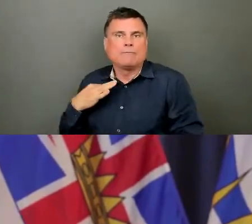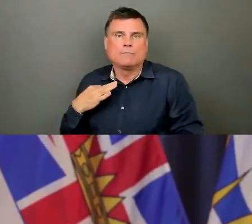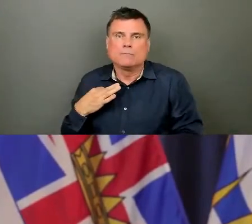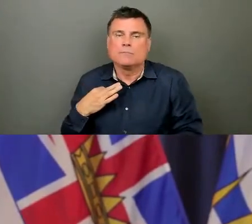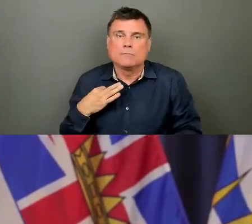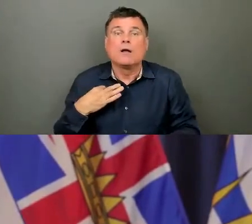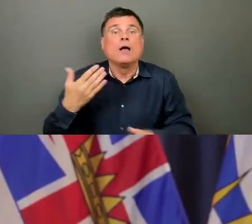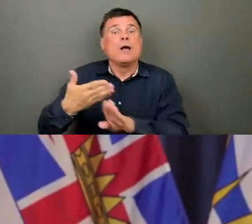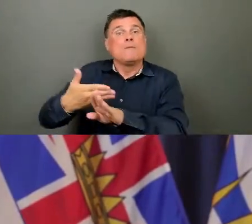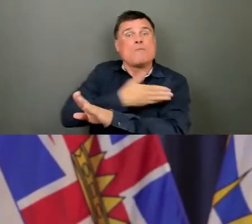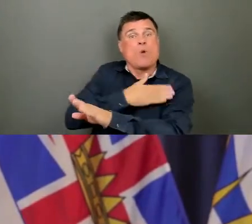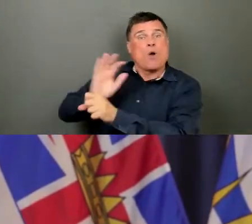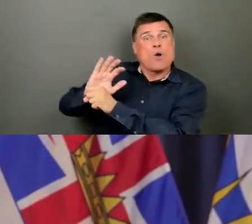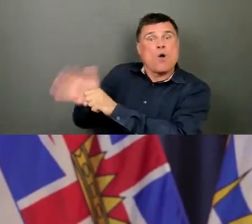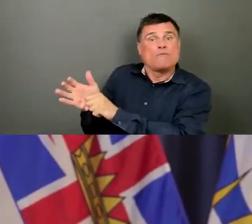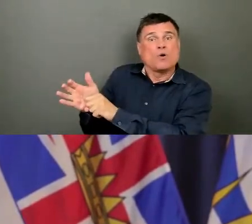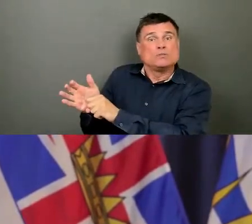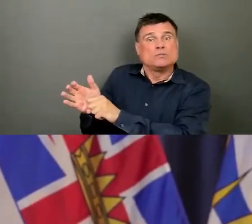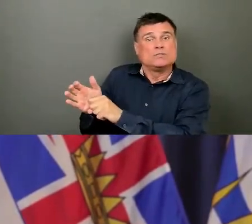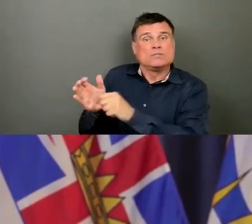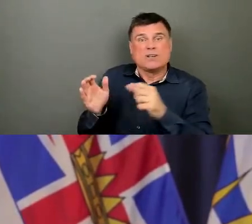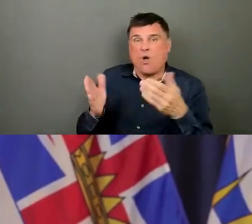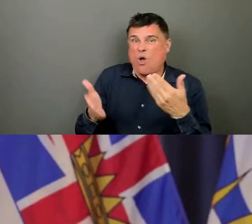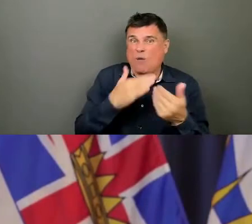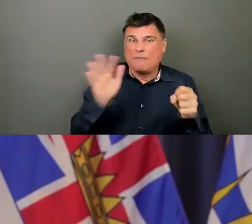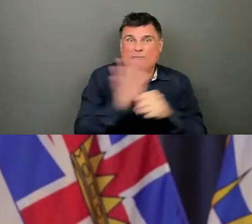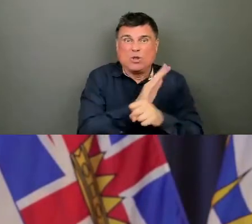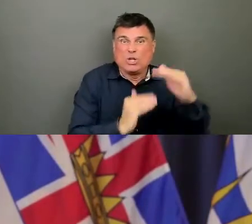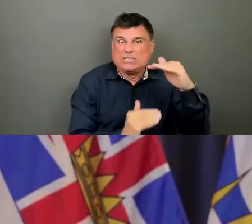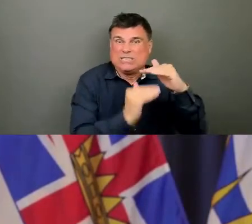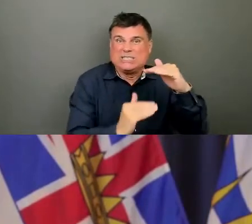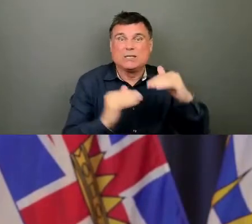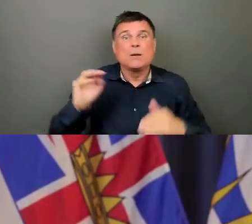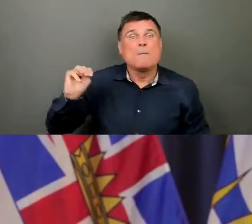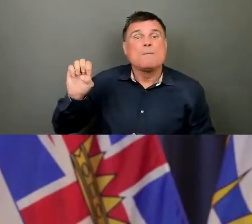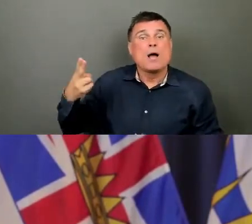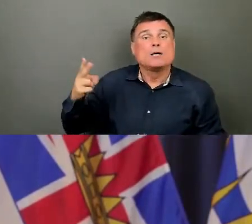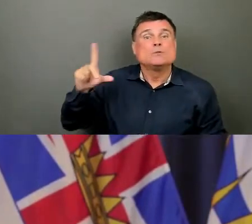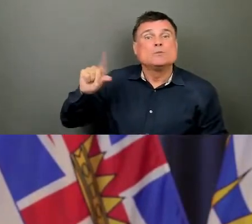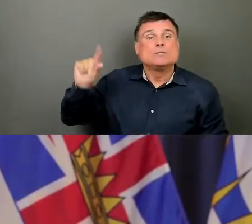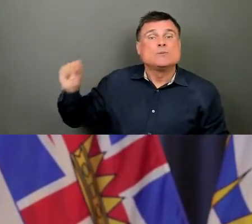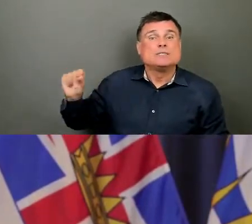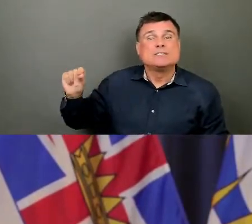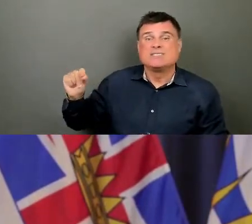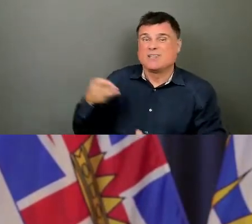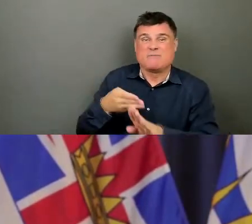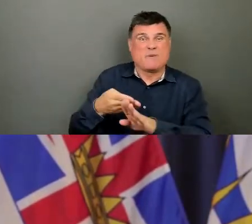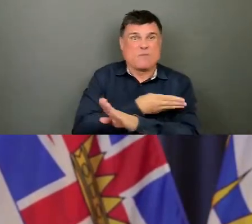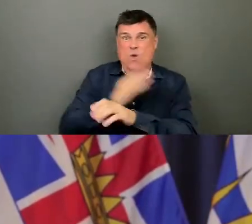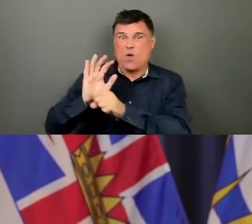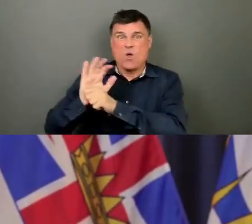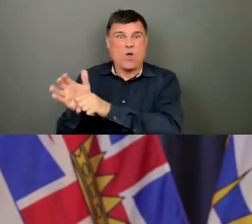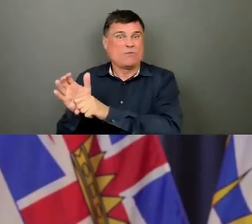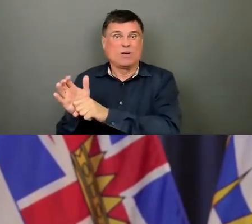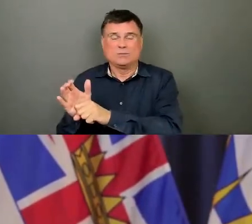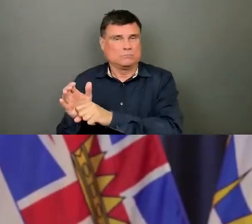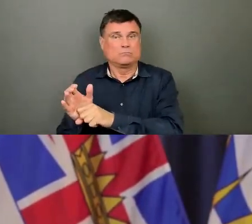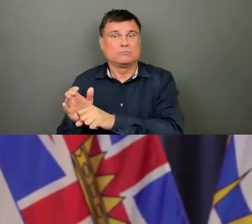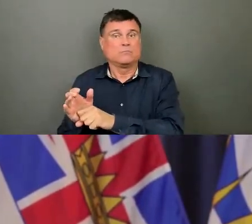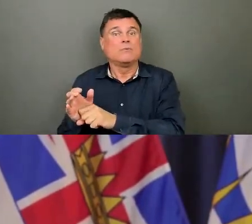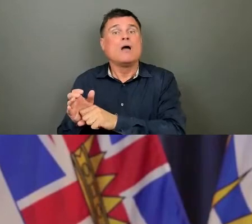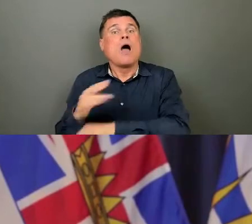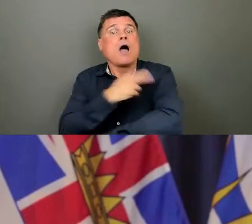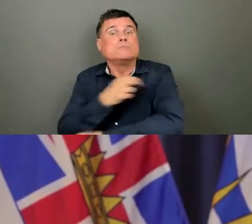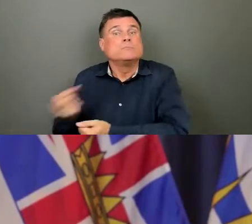prior to COVID-19 was running in March of 2020, prior to any hospitalizations due to COVID-19,